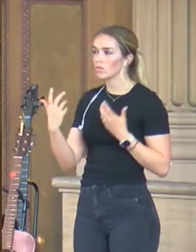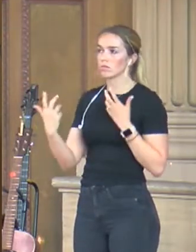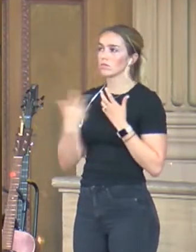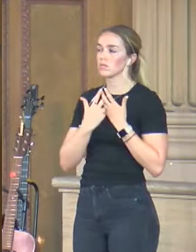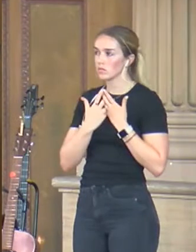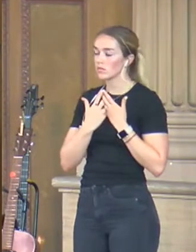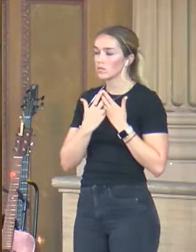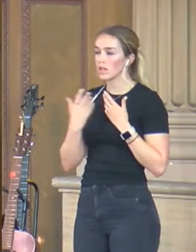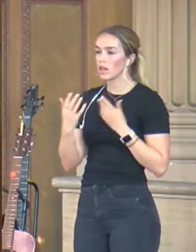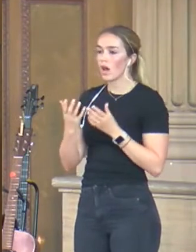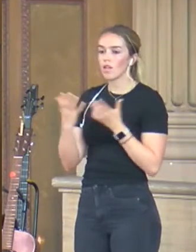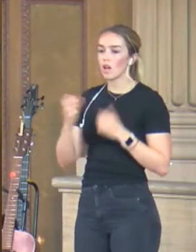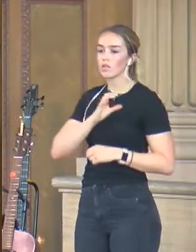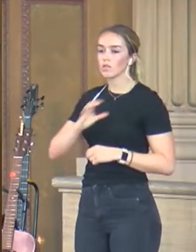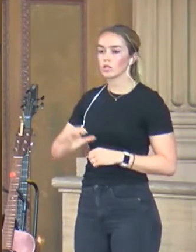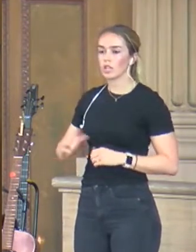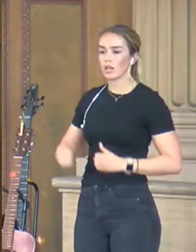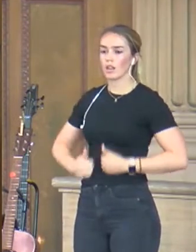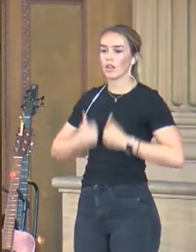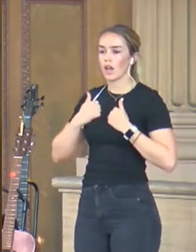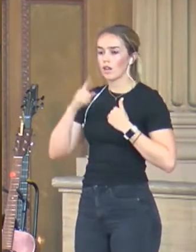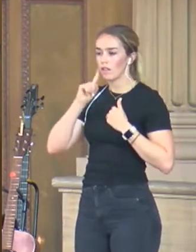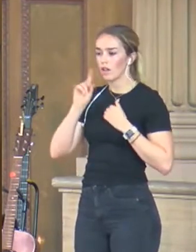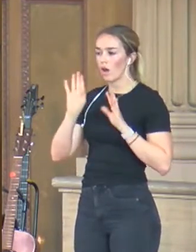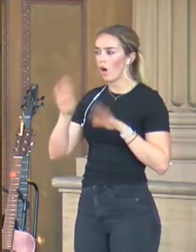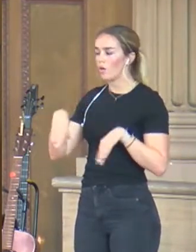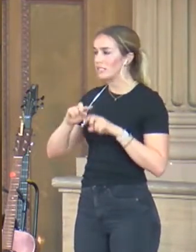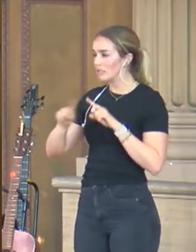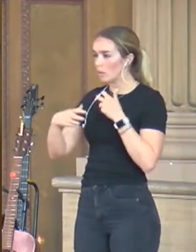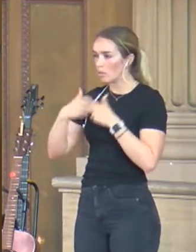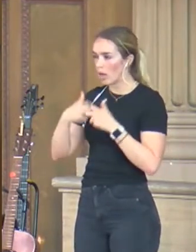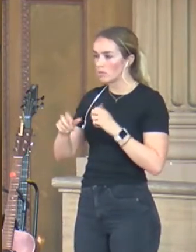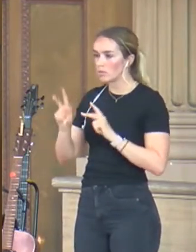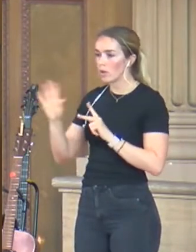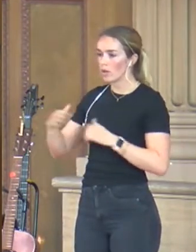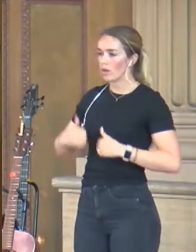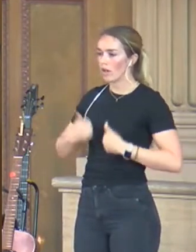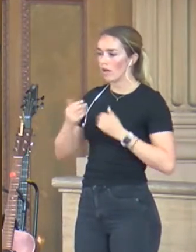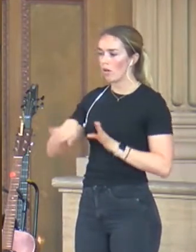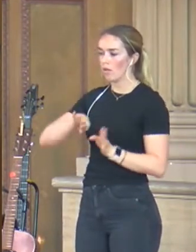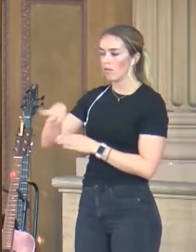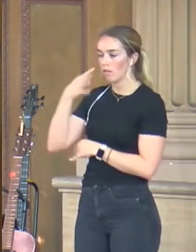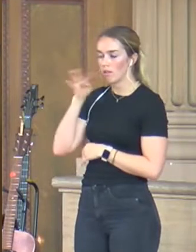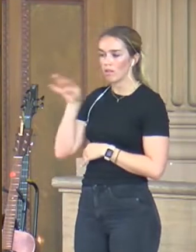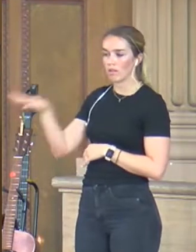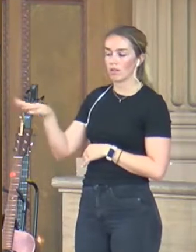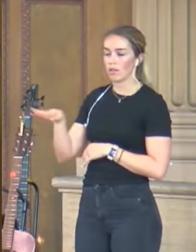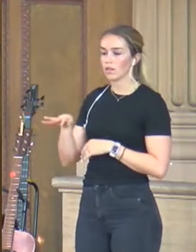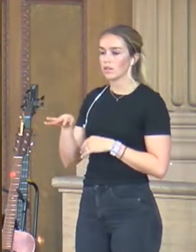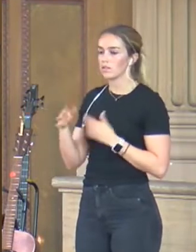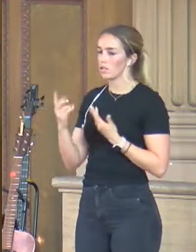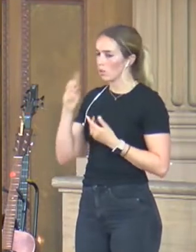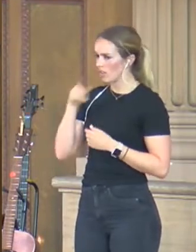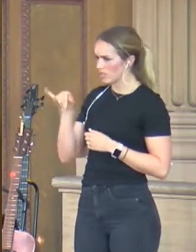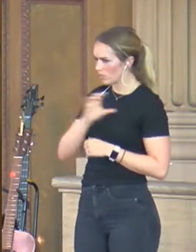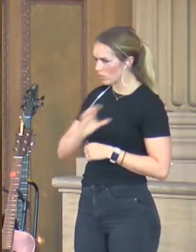And when so much of our Christianity is sweeping under the rug, all the people whose lives have fallen apart while Christians.